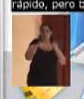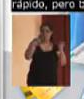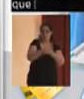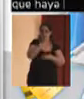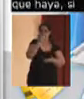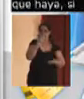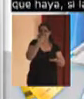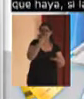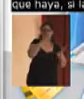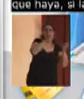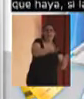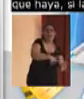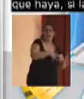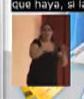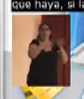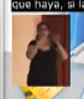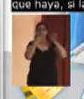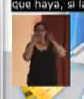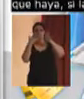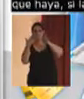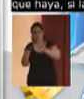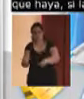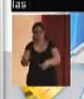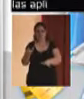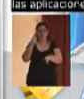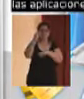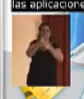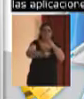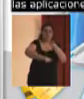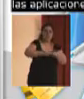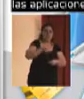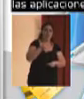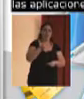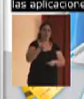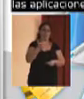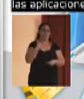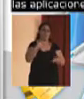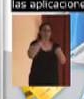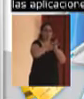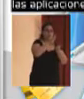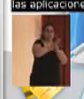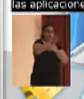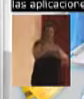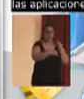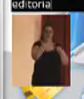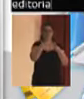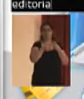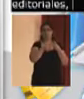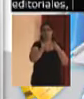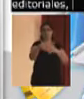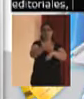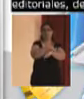how many tools, if the applications themselves, if the applications developed by